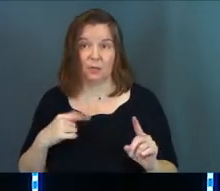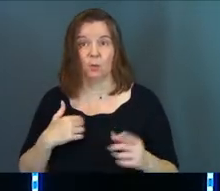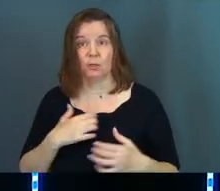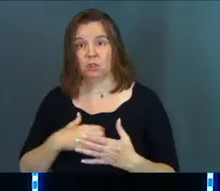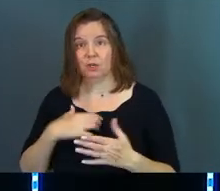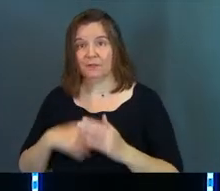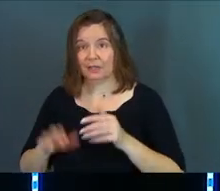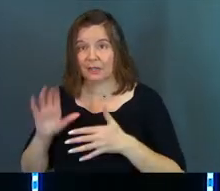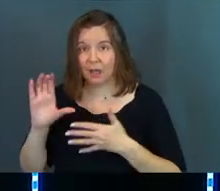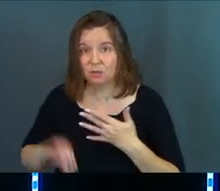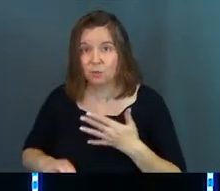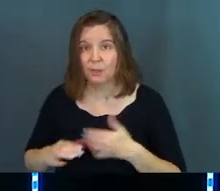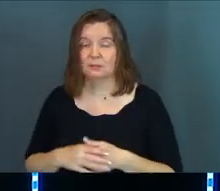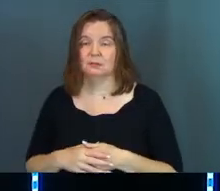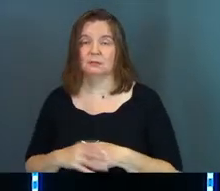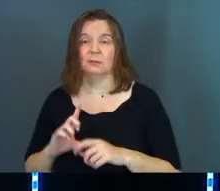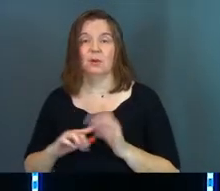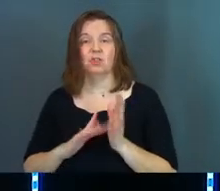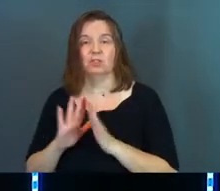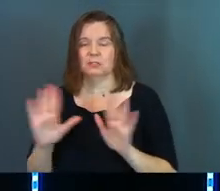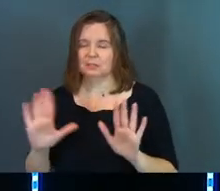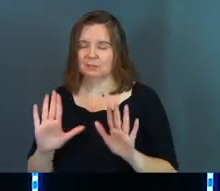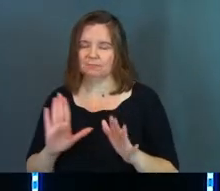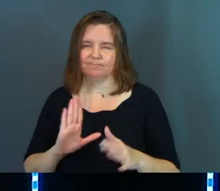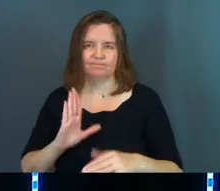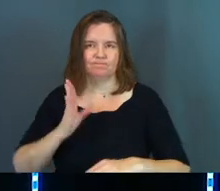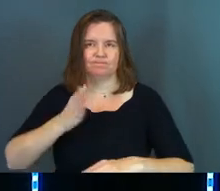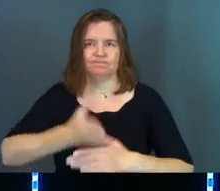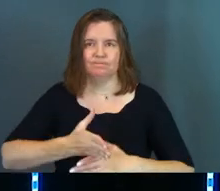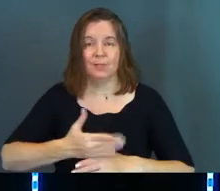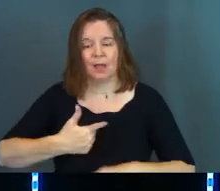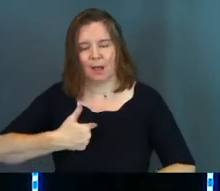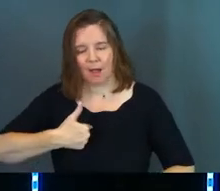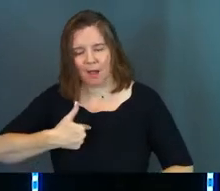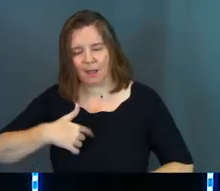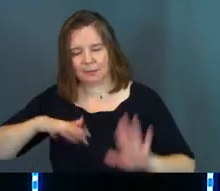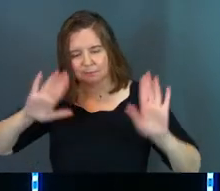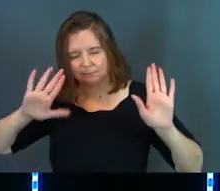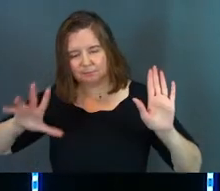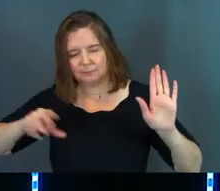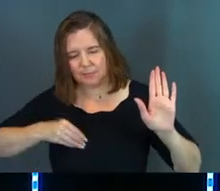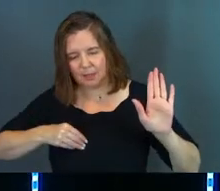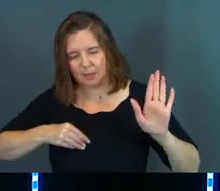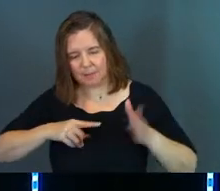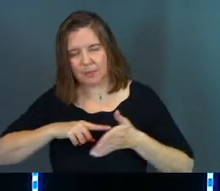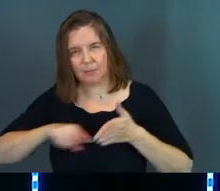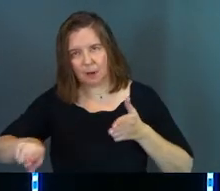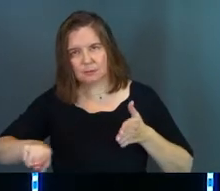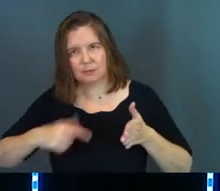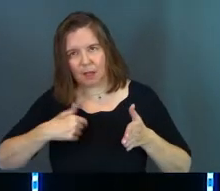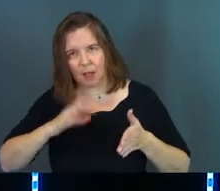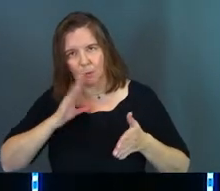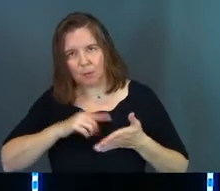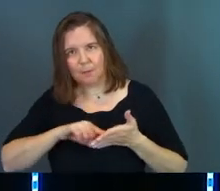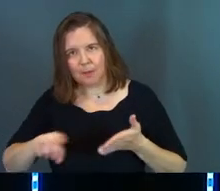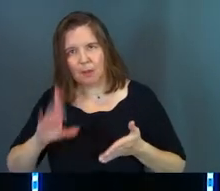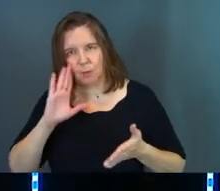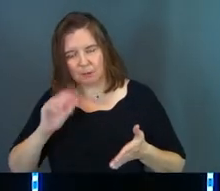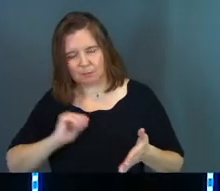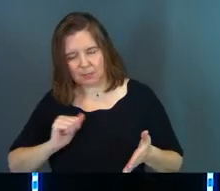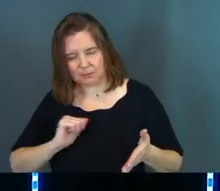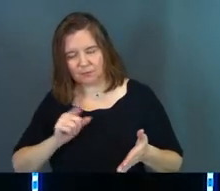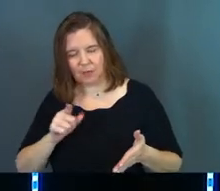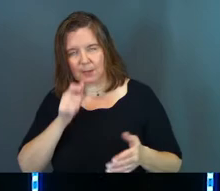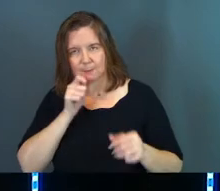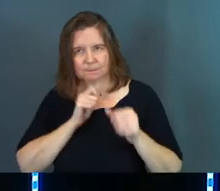We deserve consequence. But Jesus stepped in and said, I'll pay the price. I'll bear the wounds that you deserve, that